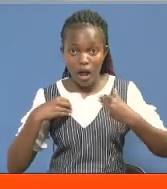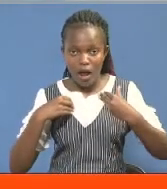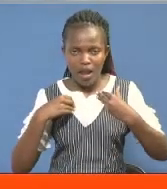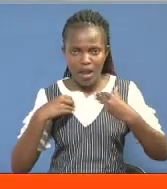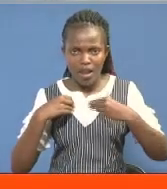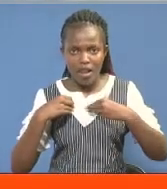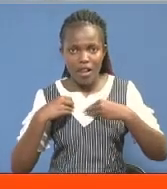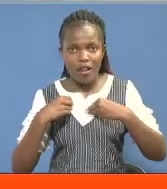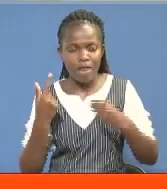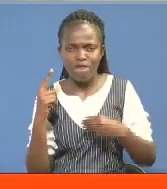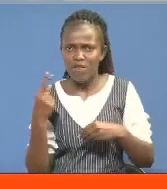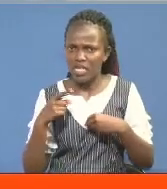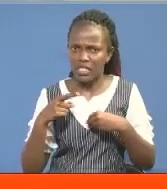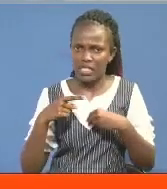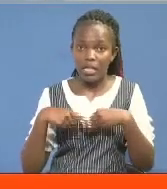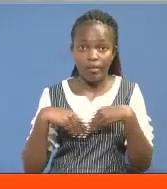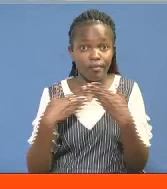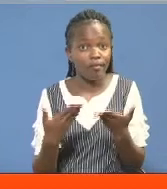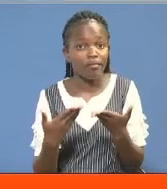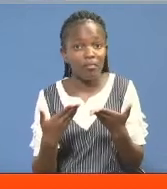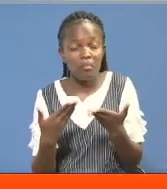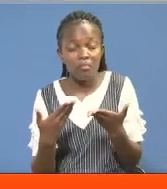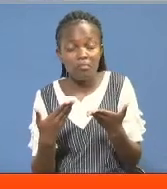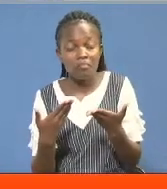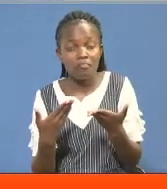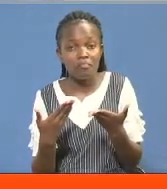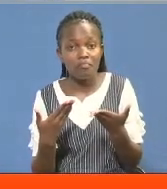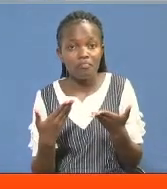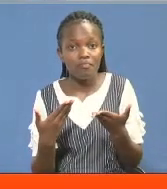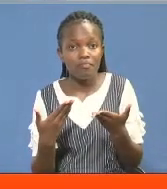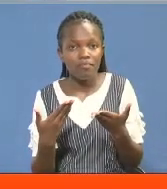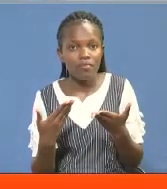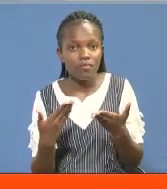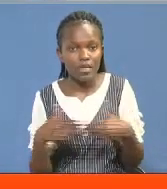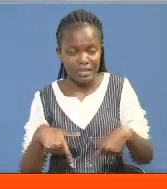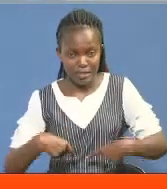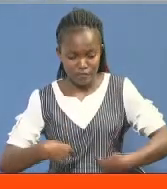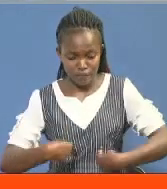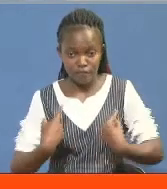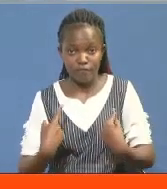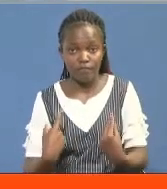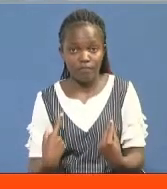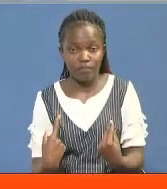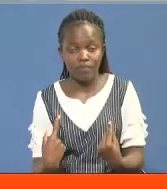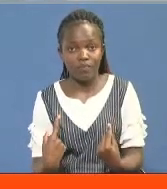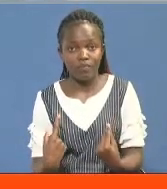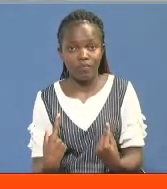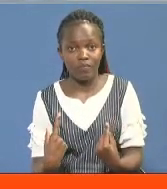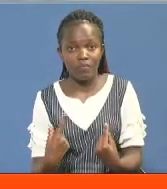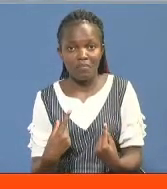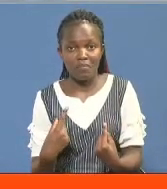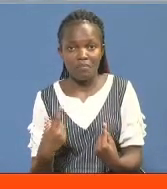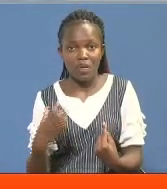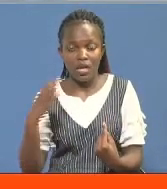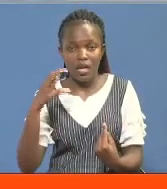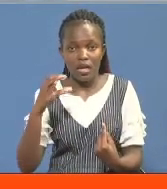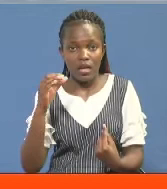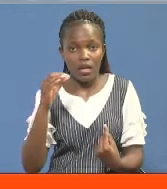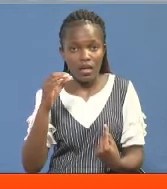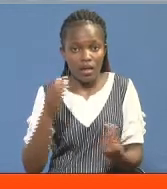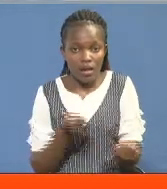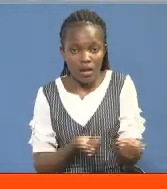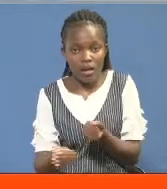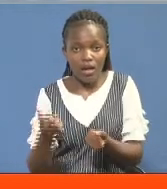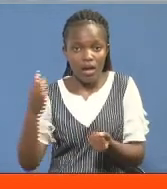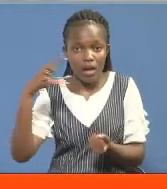by making demands that are very irrelevant and that are self-centered, like asking for car grants, then it means